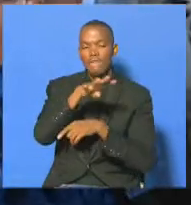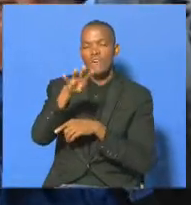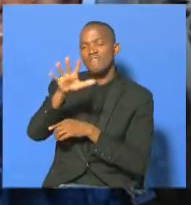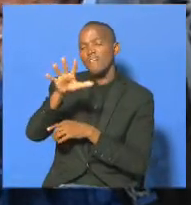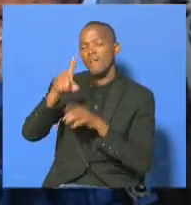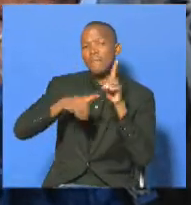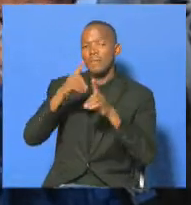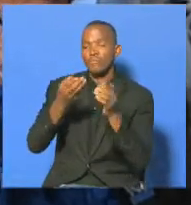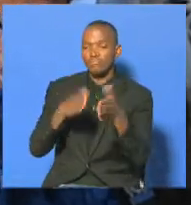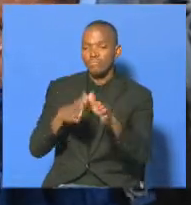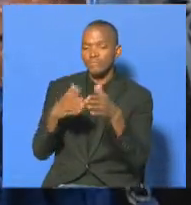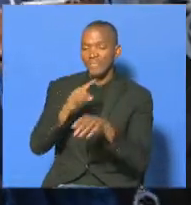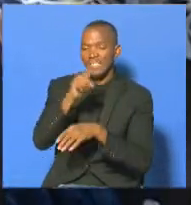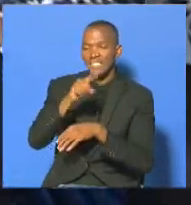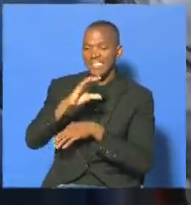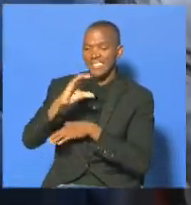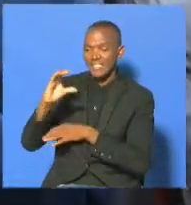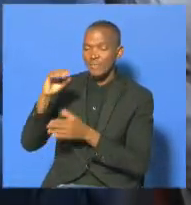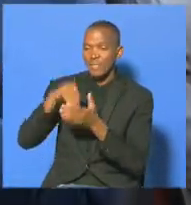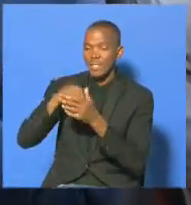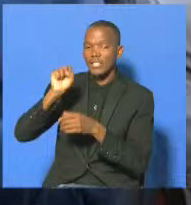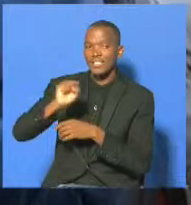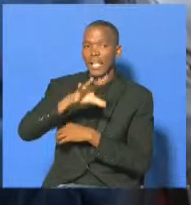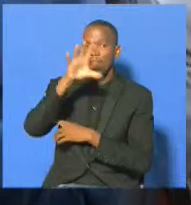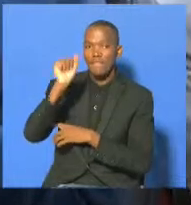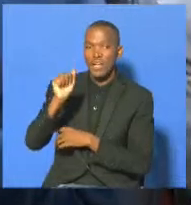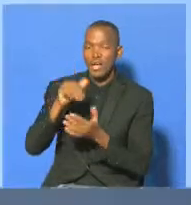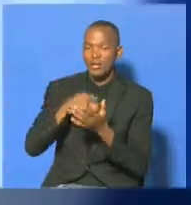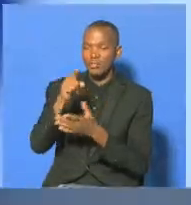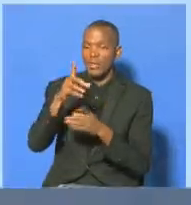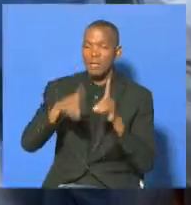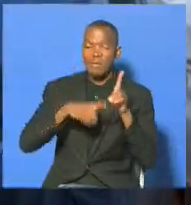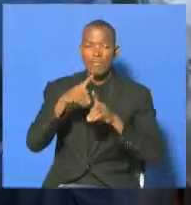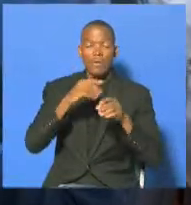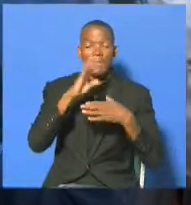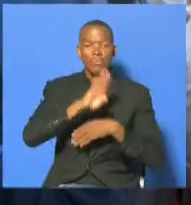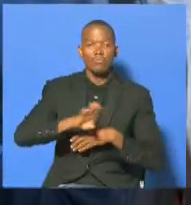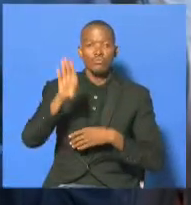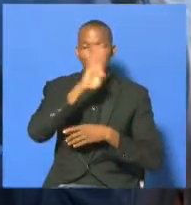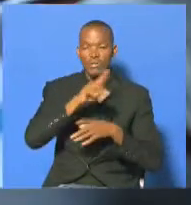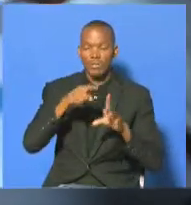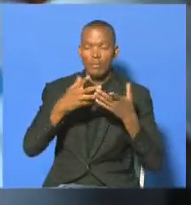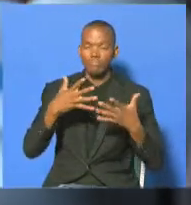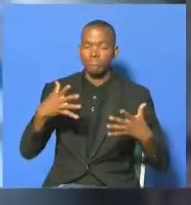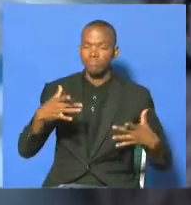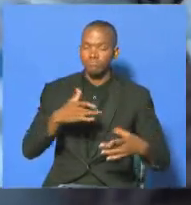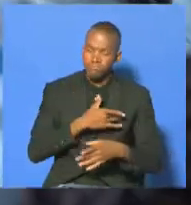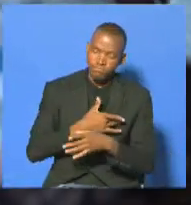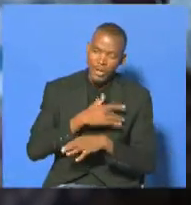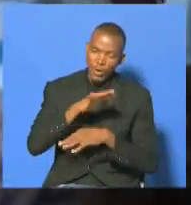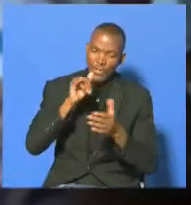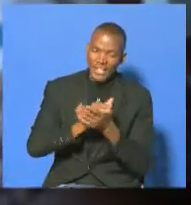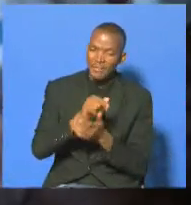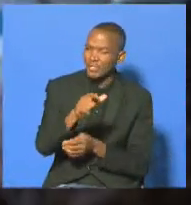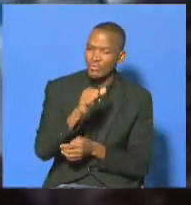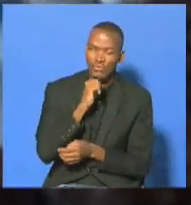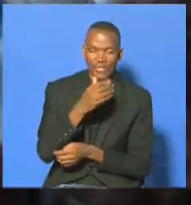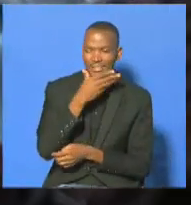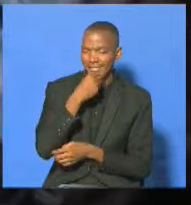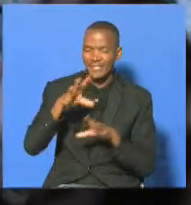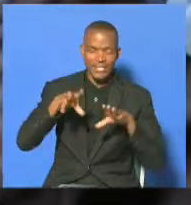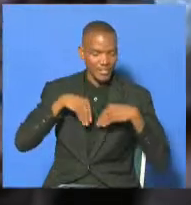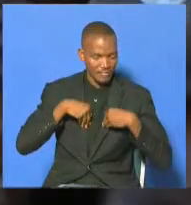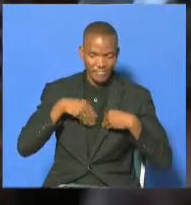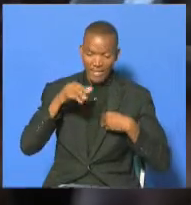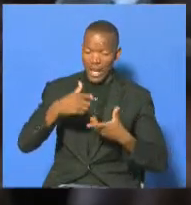lives of the ZCC Sentenginas members in South Africa has left many Botswana across the country shattered, as it is not easy to accept losing